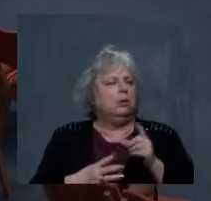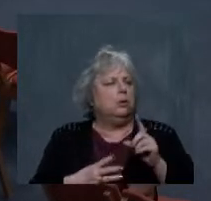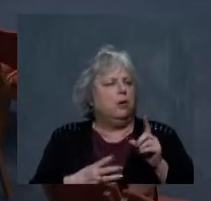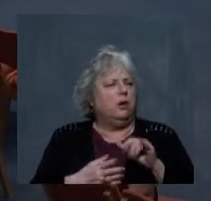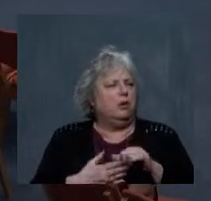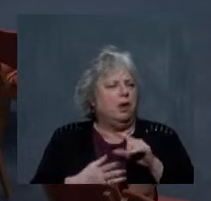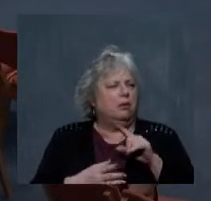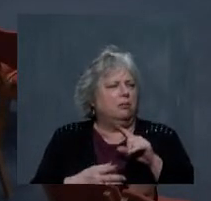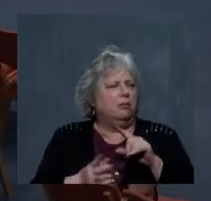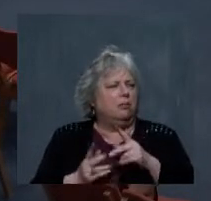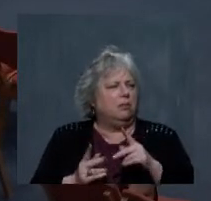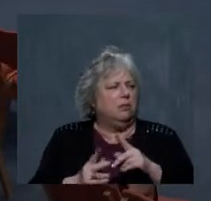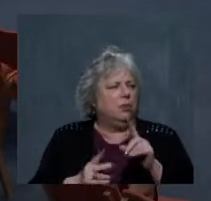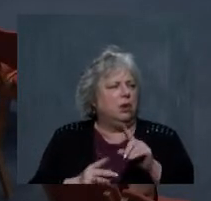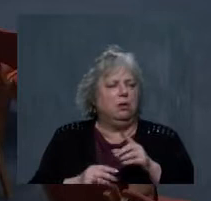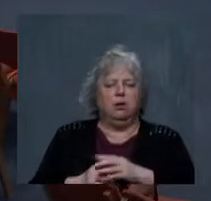that?